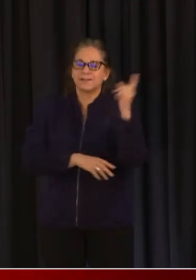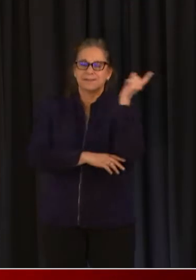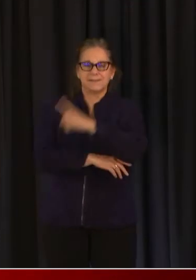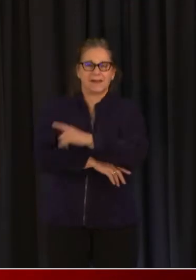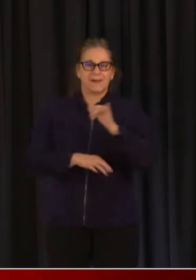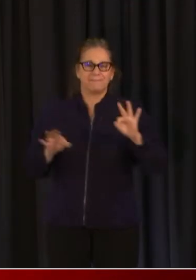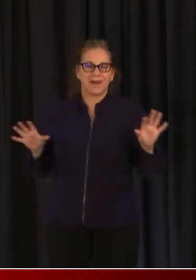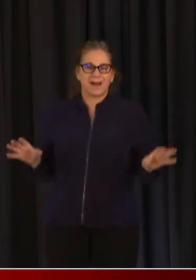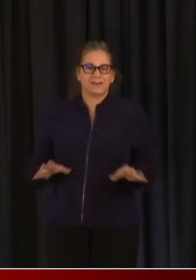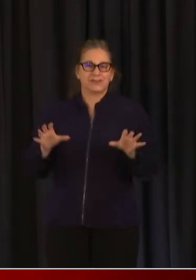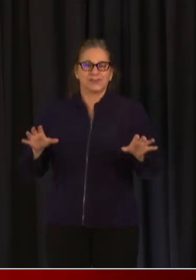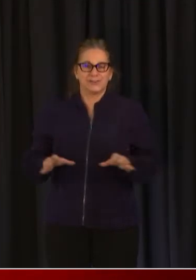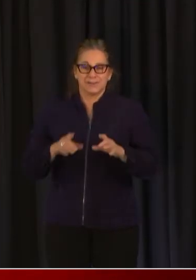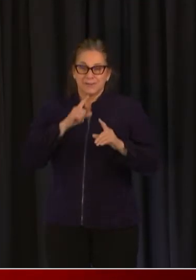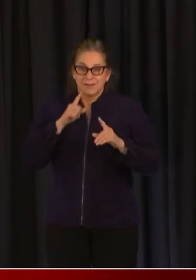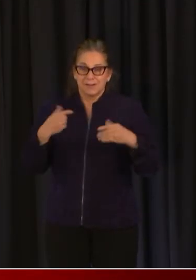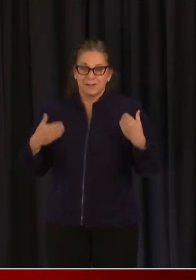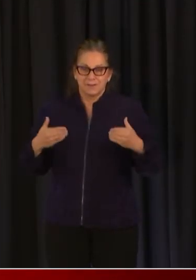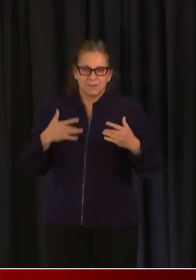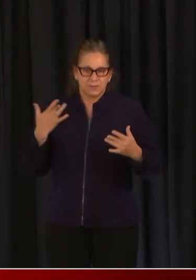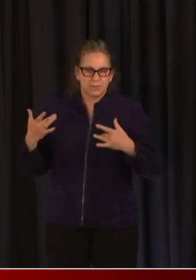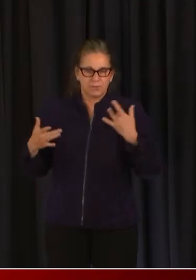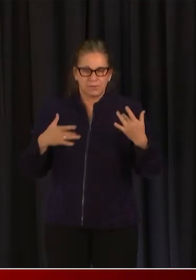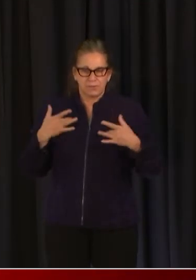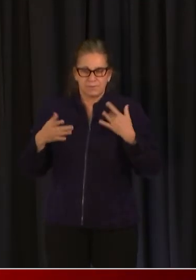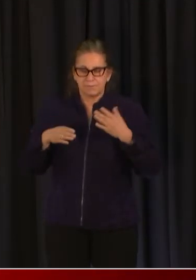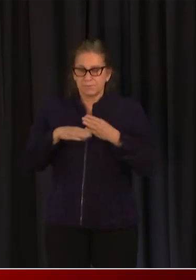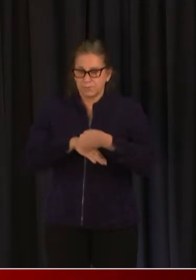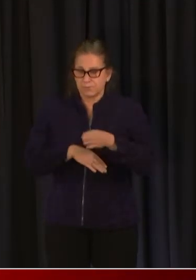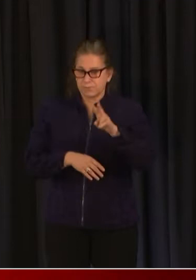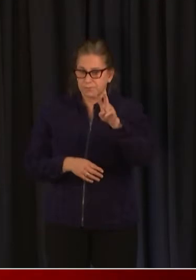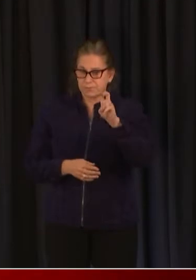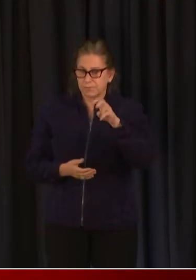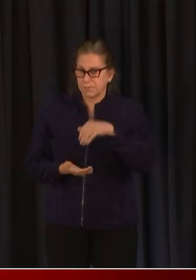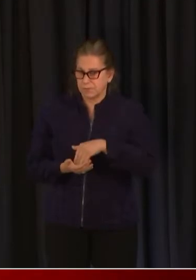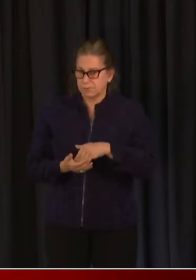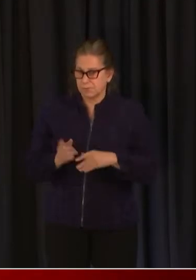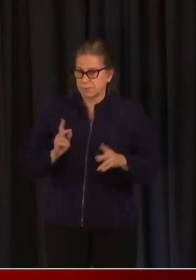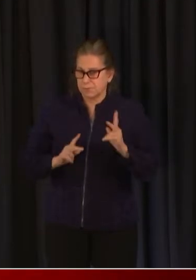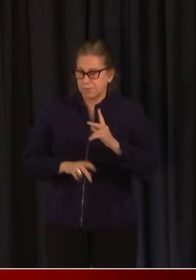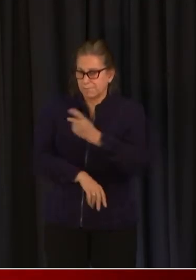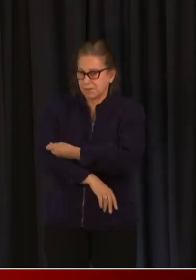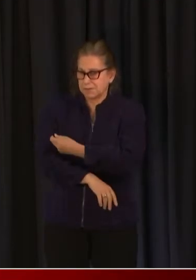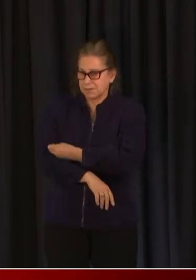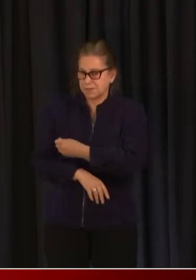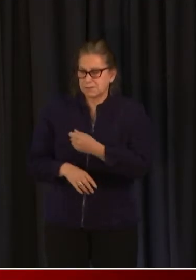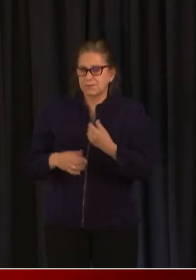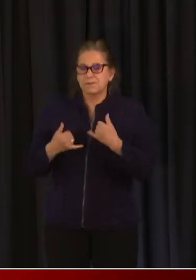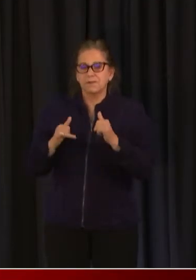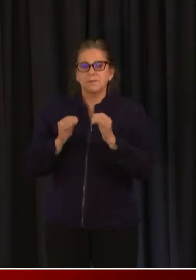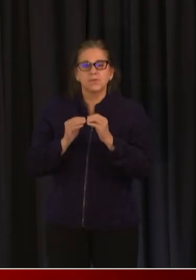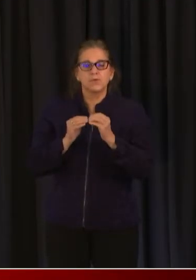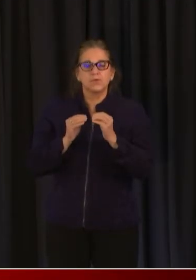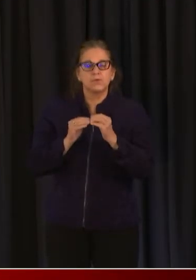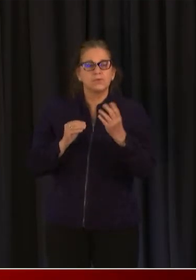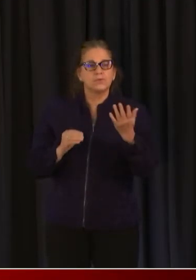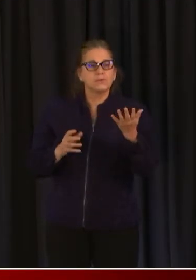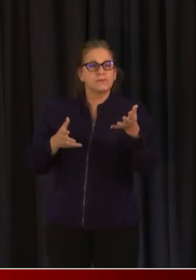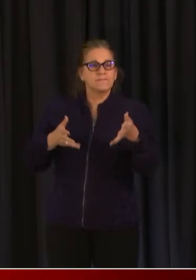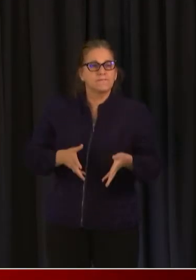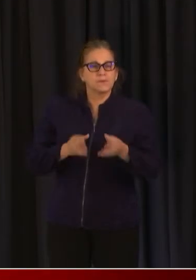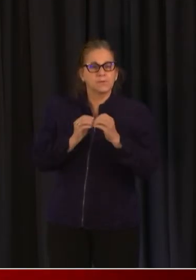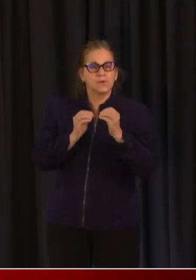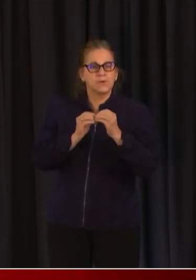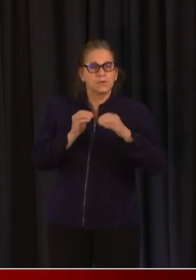we're thrilled that over 200,000 people have been vaccinated, that means that still thousands of DC